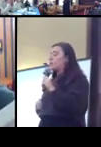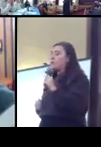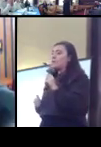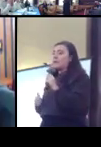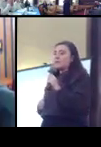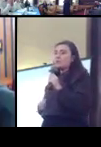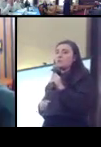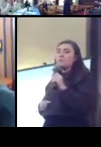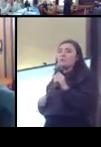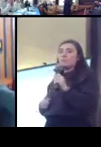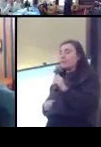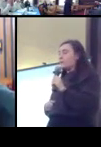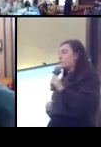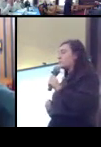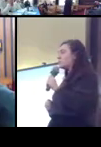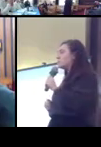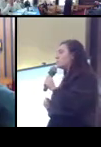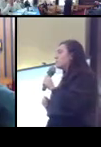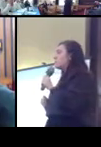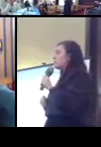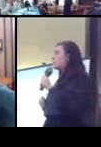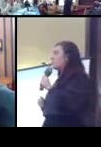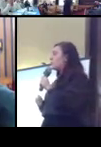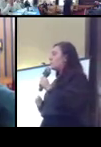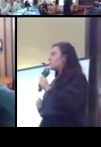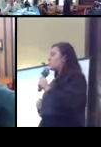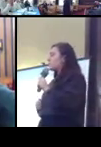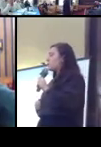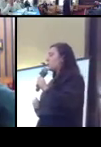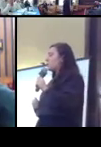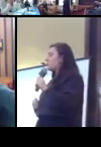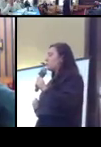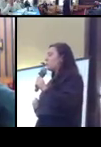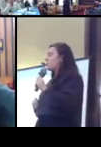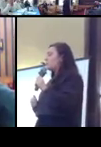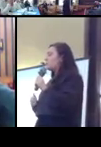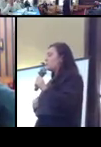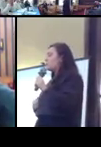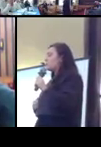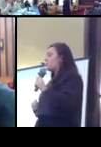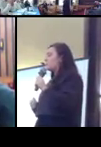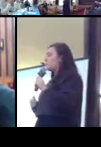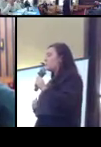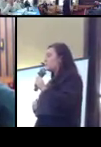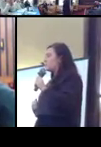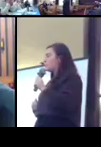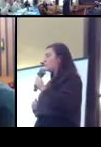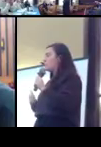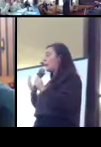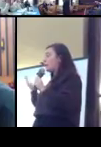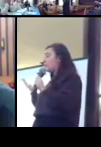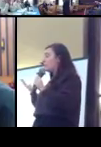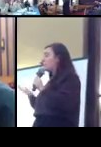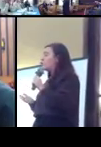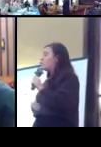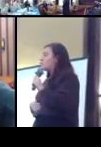like home repair, tax relief, down payment assistance, a lot of the resources that already exist, we could be further